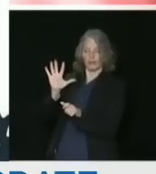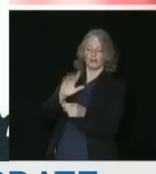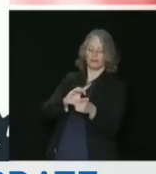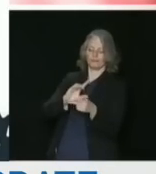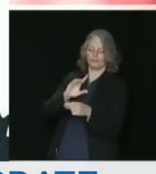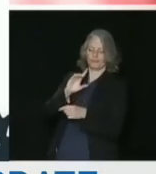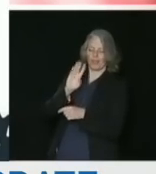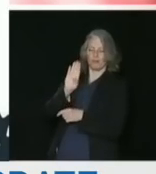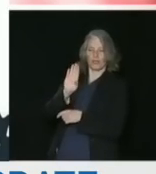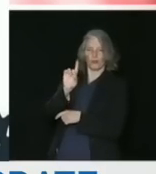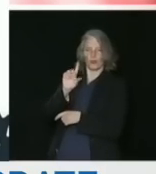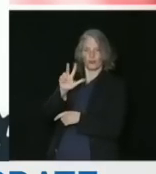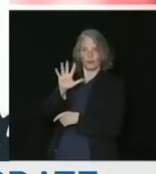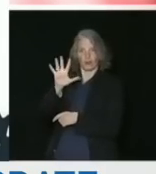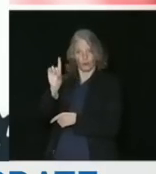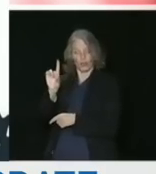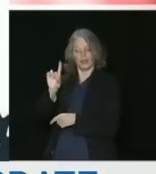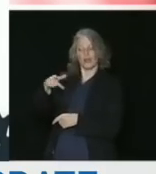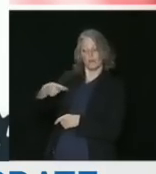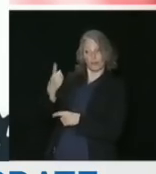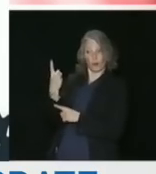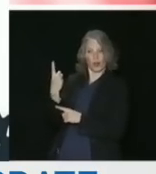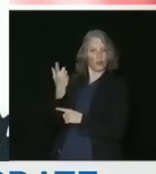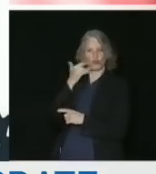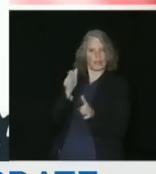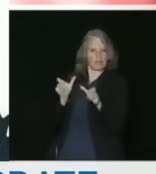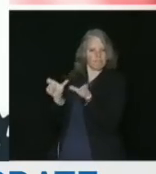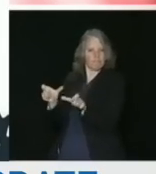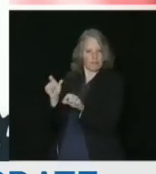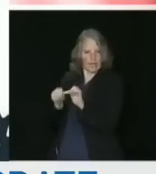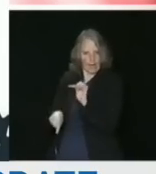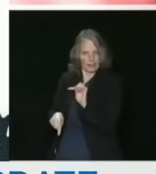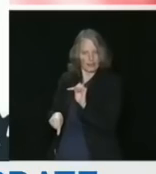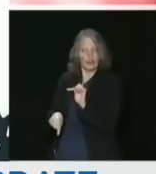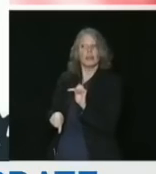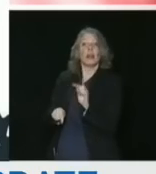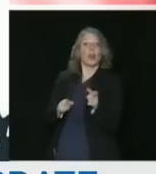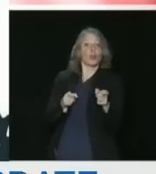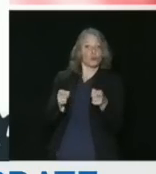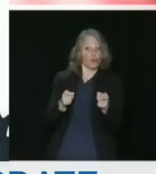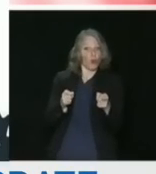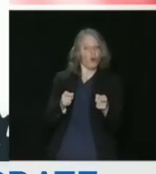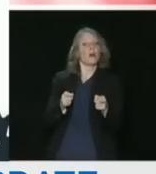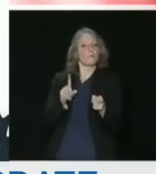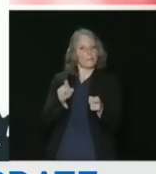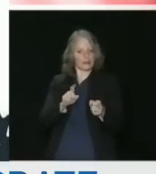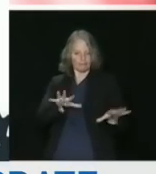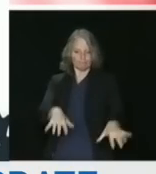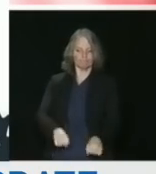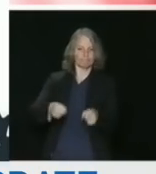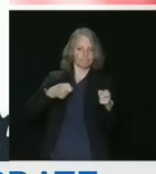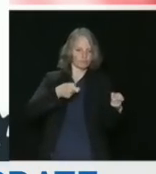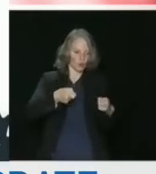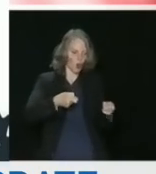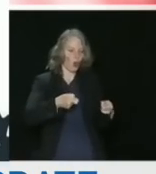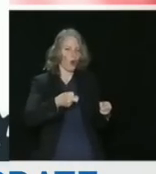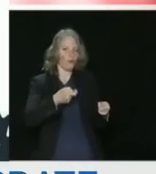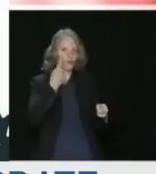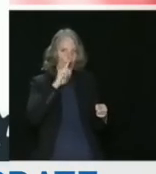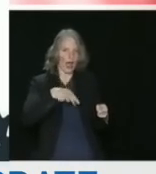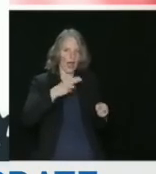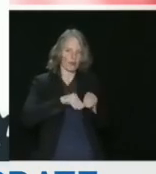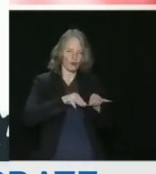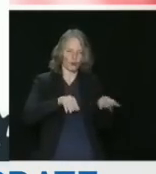B.1.351 and P.1. Controlling infection rates is needed in heavily affected areas. Elsewhere,